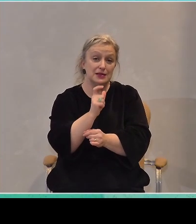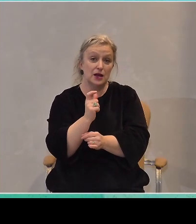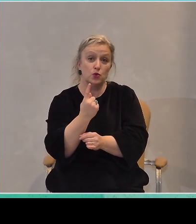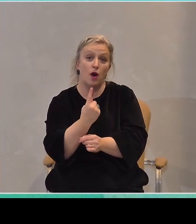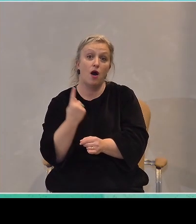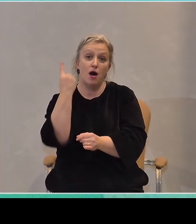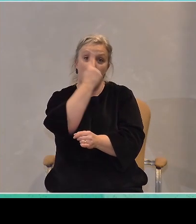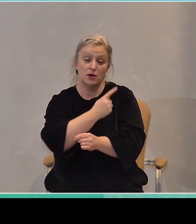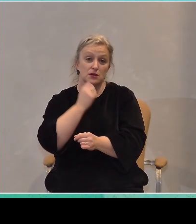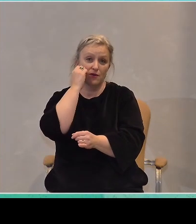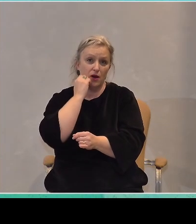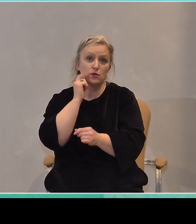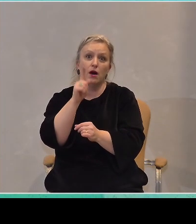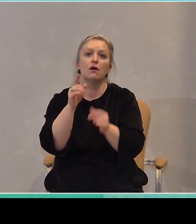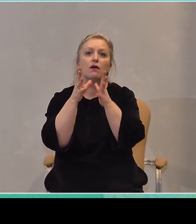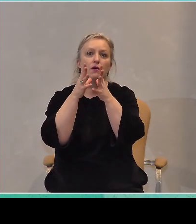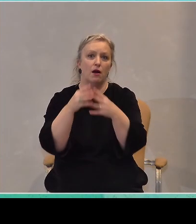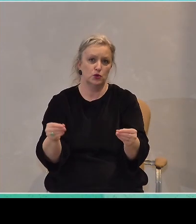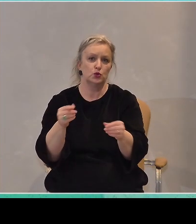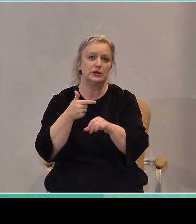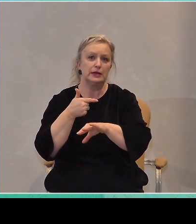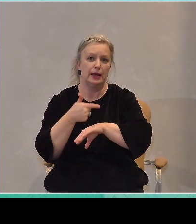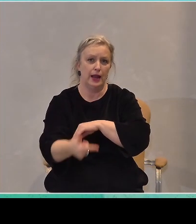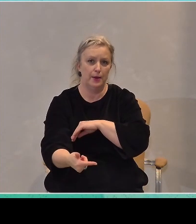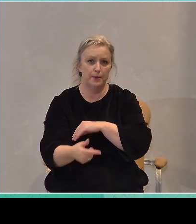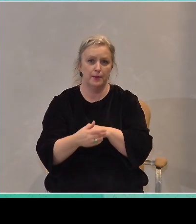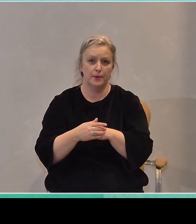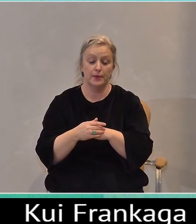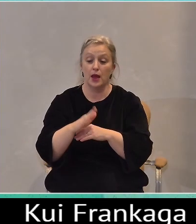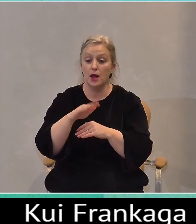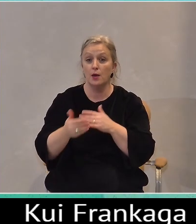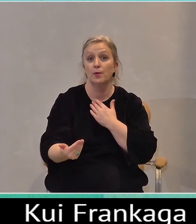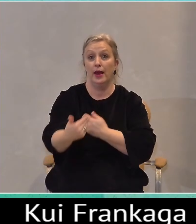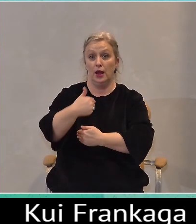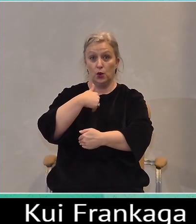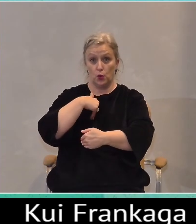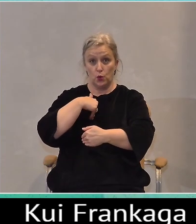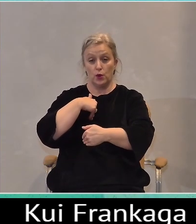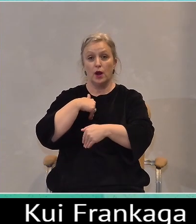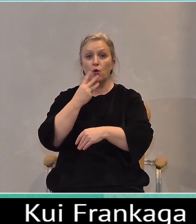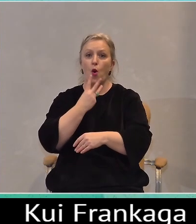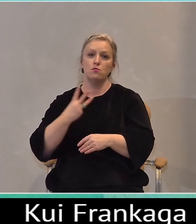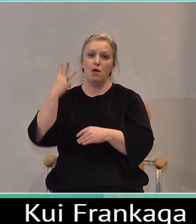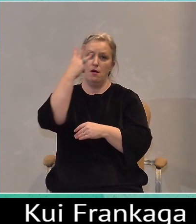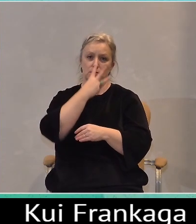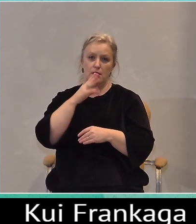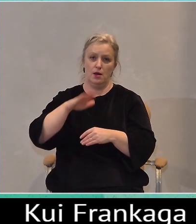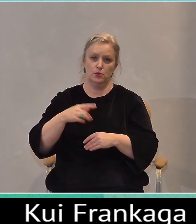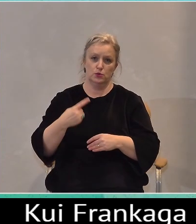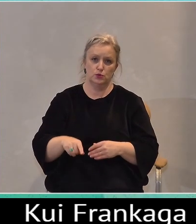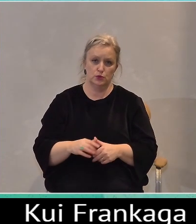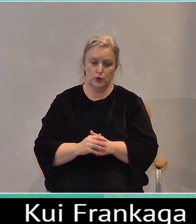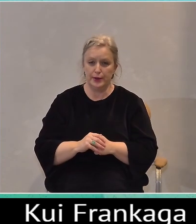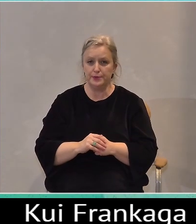started walking at the age of 2, and the first words she said were at the age of 1, but regressed and disappeared